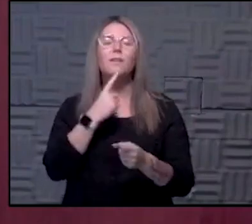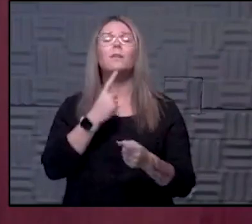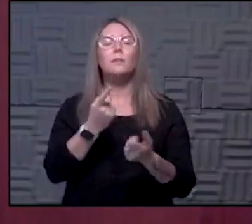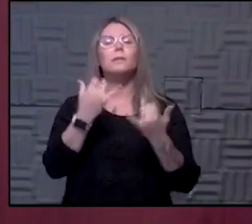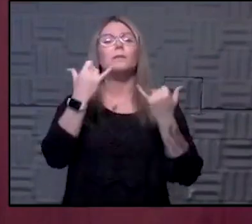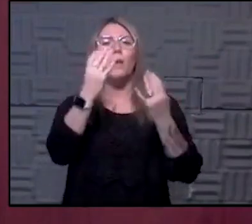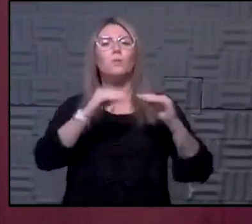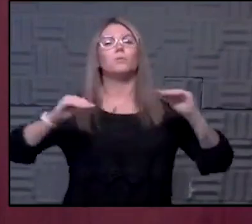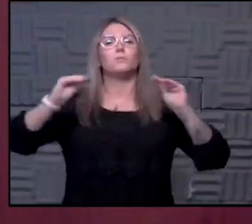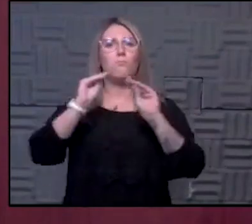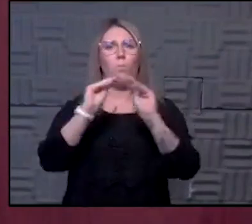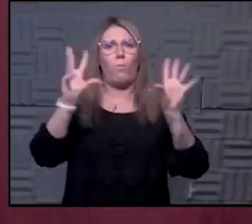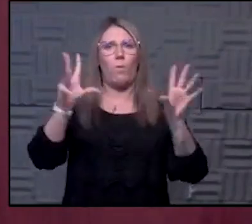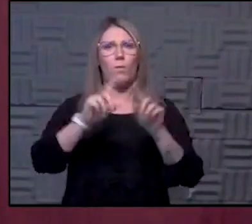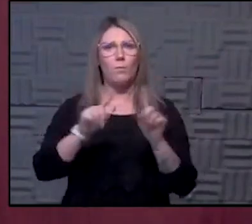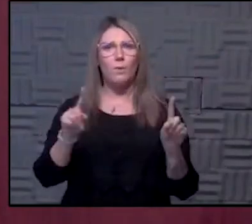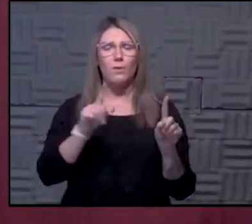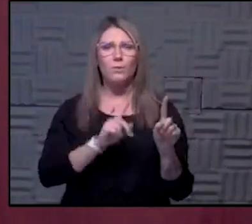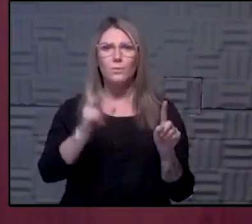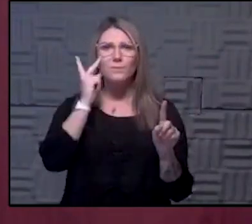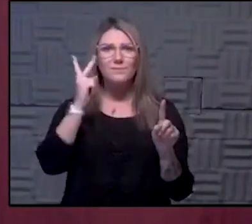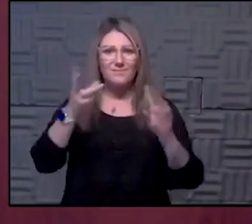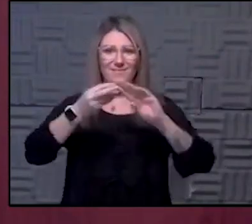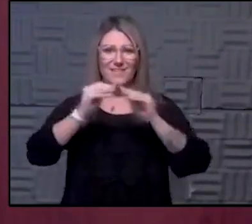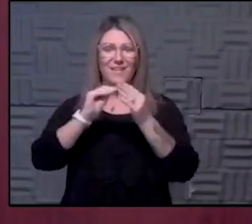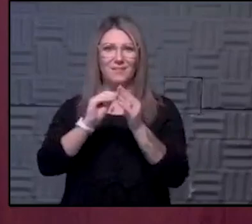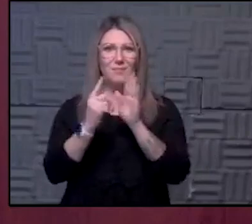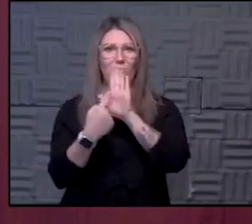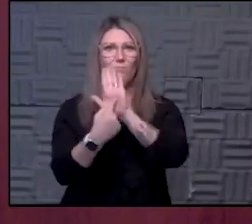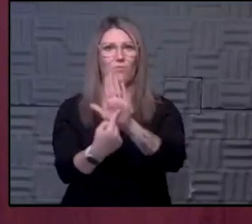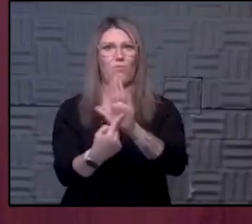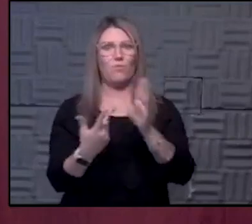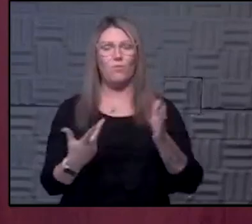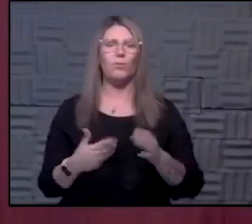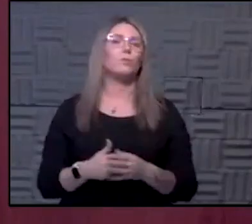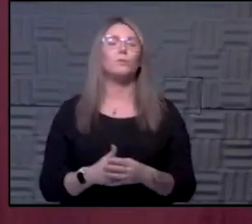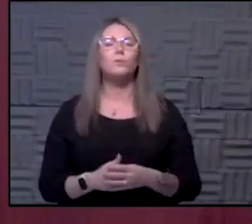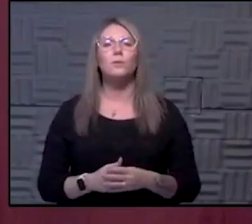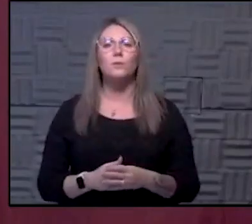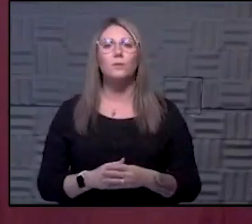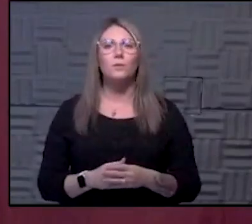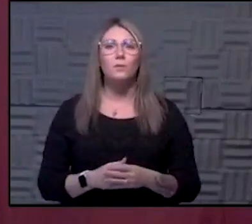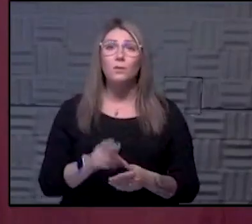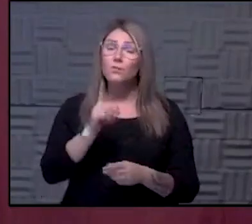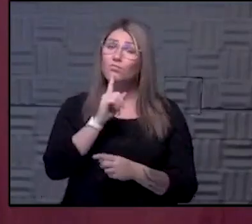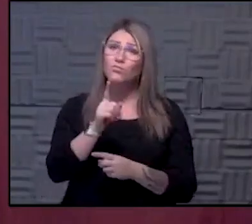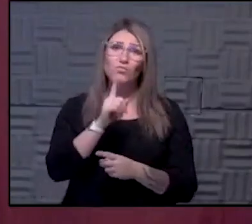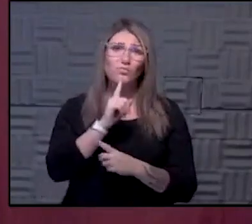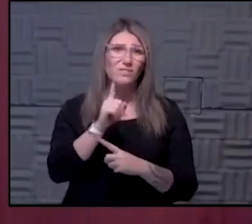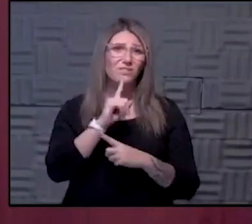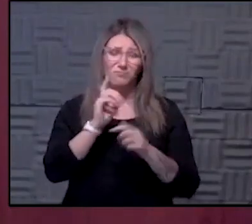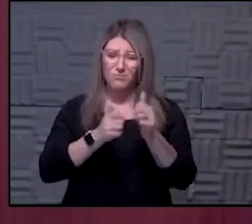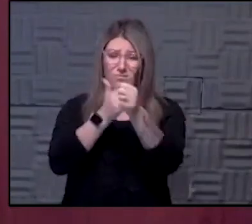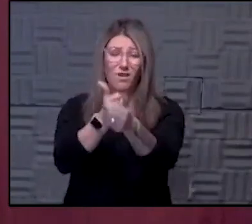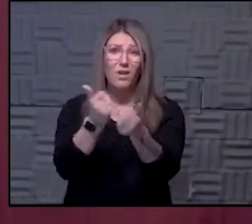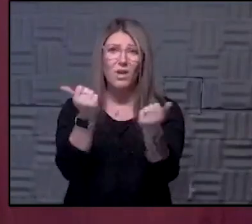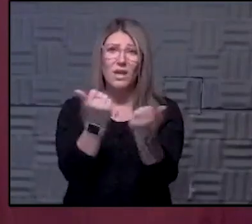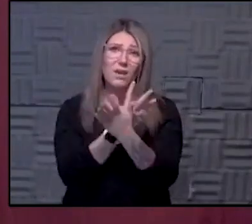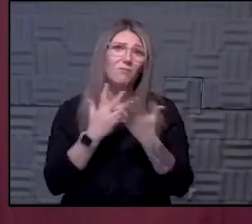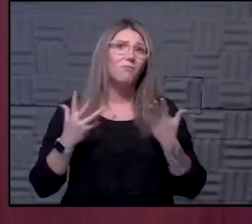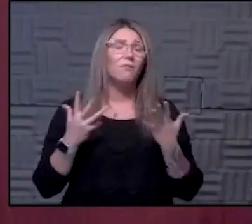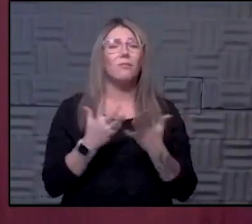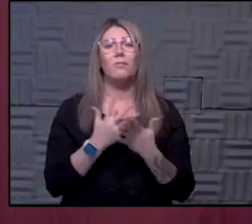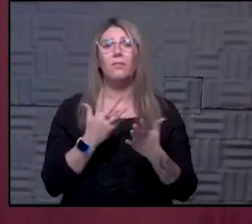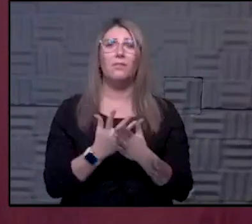now, but I mean, and you see the numbers reflect that. But, just really staying on top of it, because there's a lot, and you